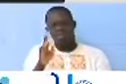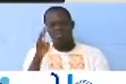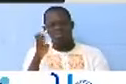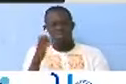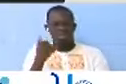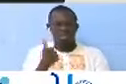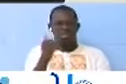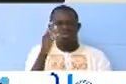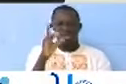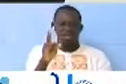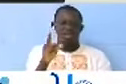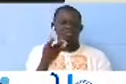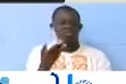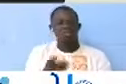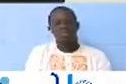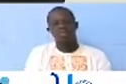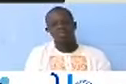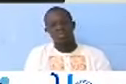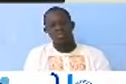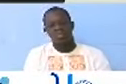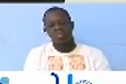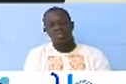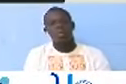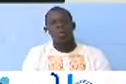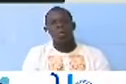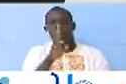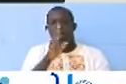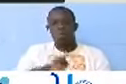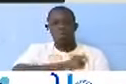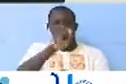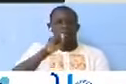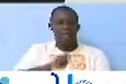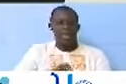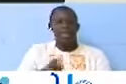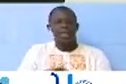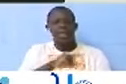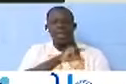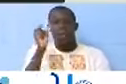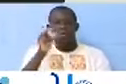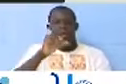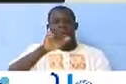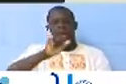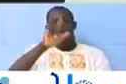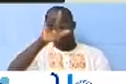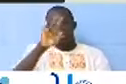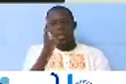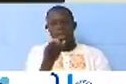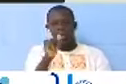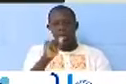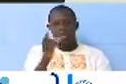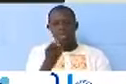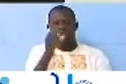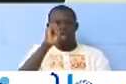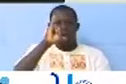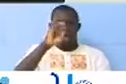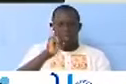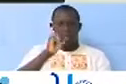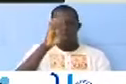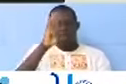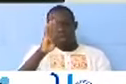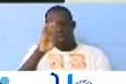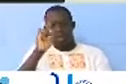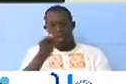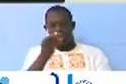in brackets 2, and it is signed by Elijah B. Gassama for the Director General. And I would